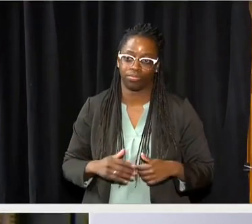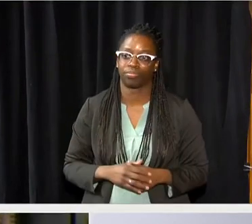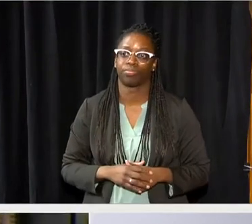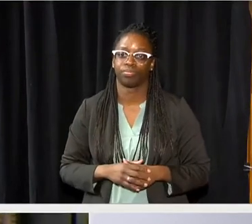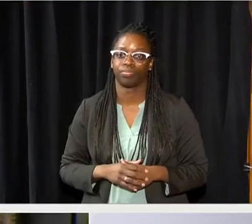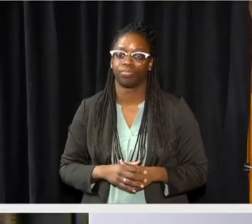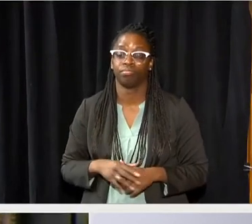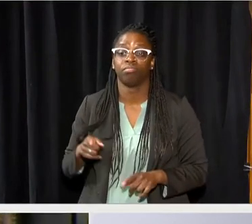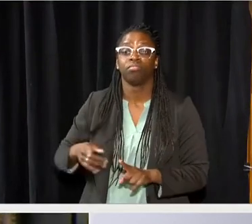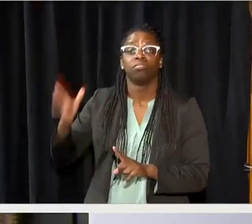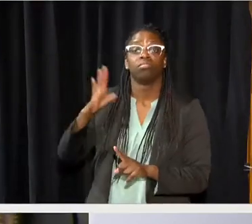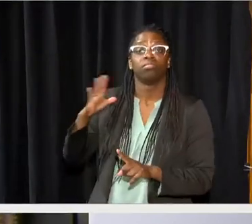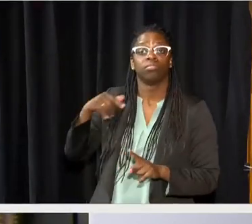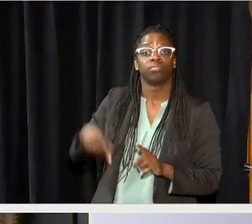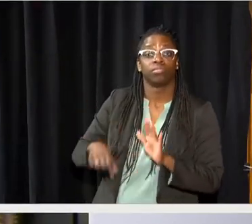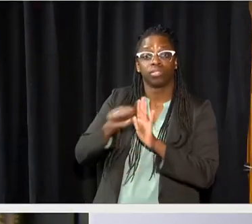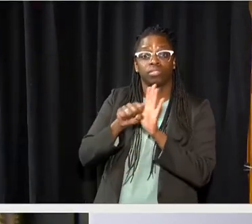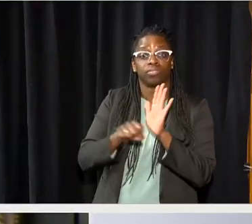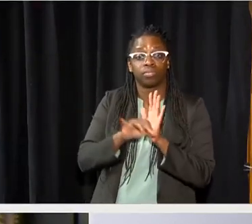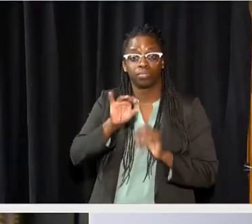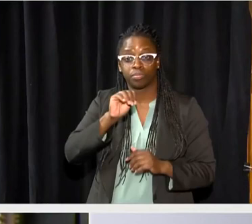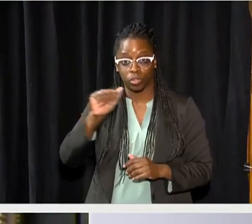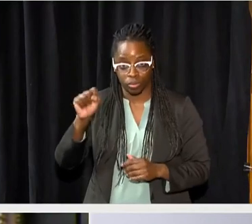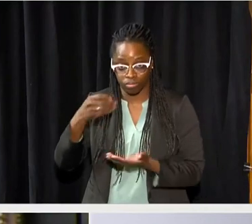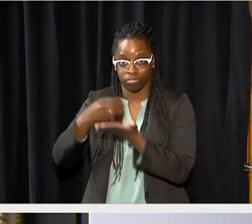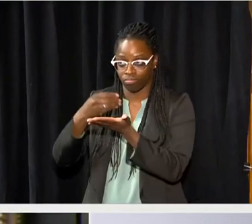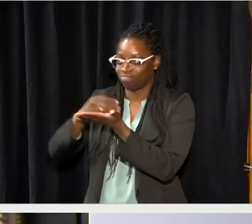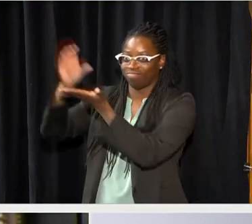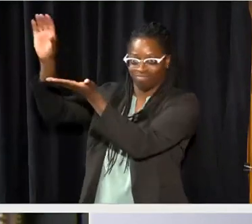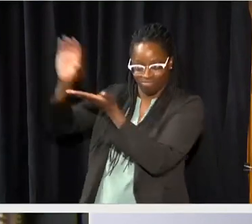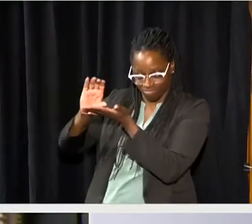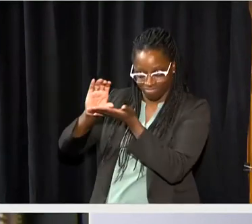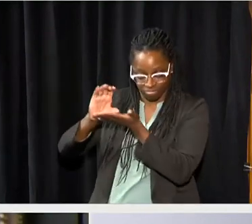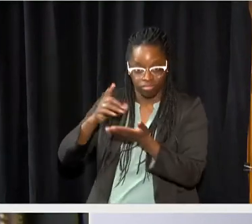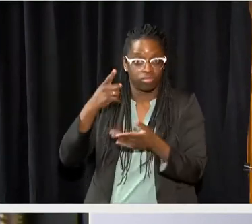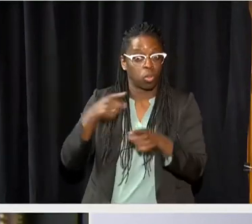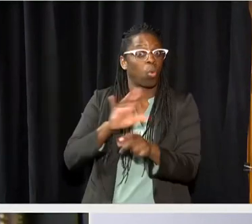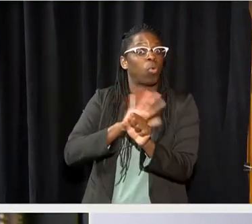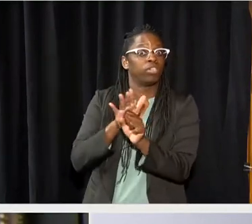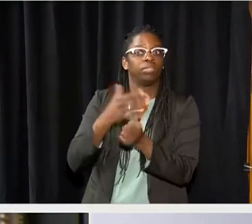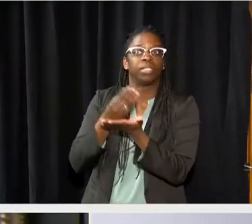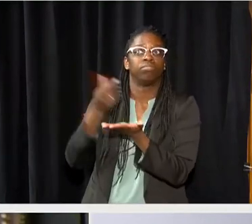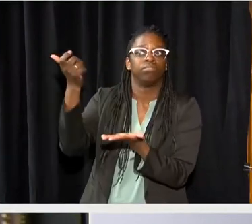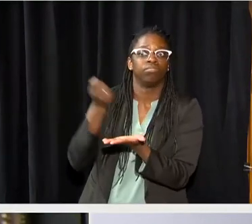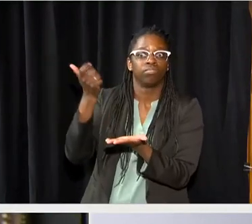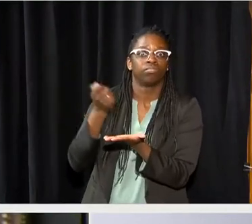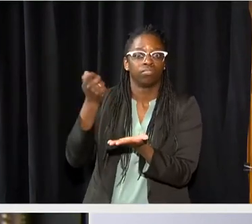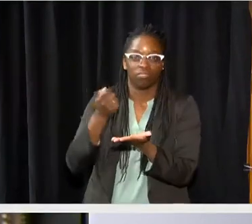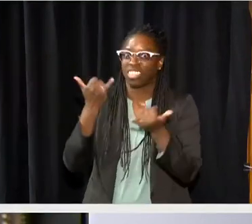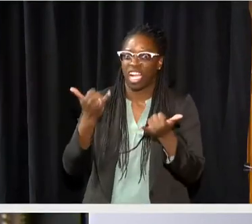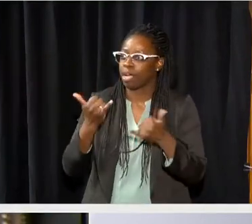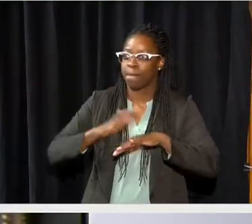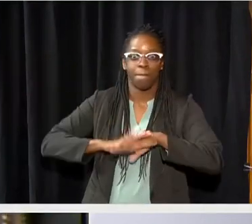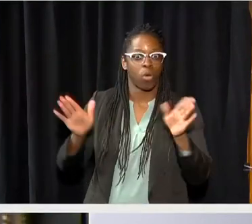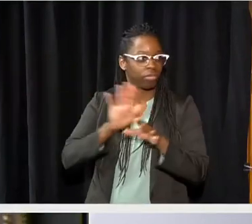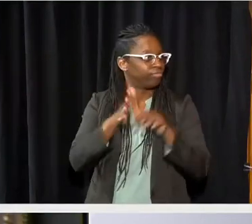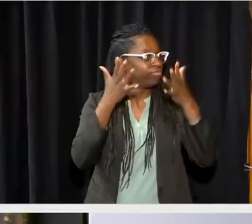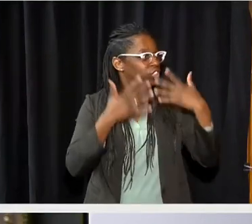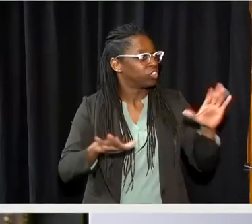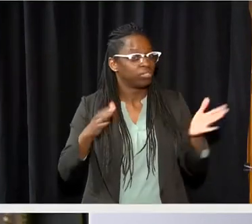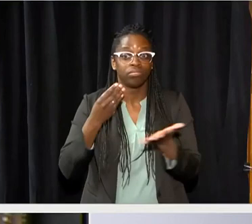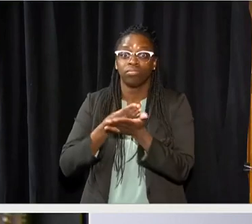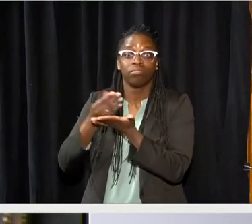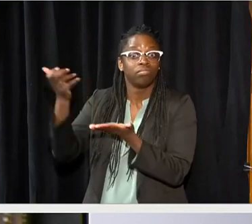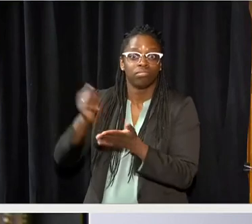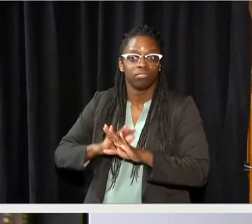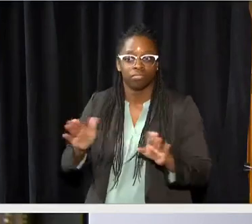flush years with a lot of pandemic-level funding from the federal government that now goes away. So